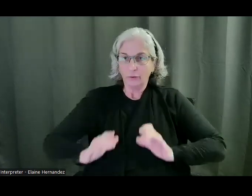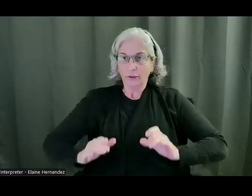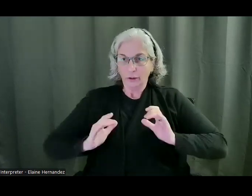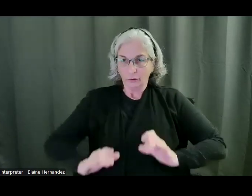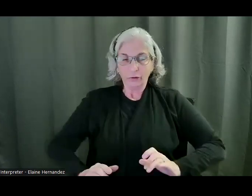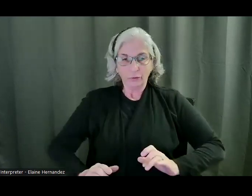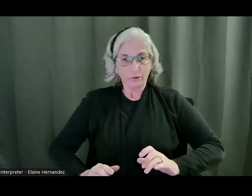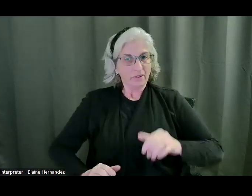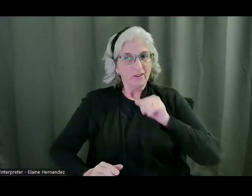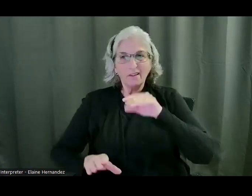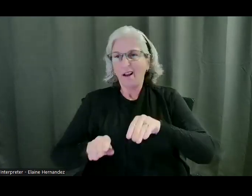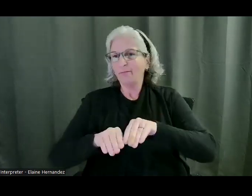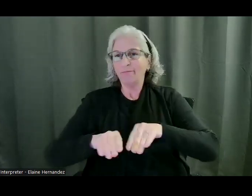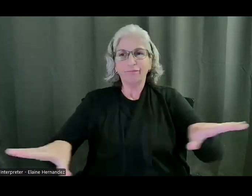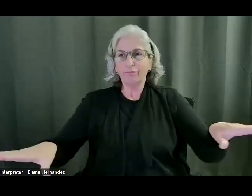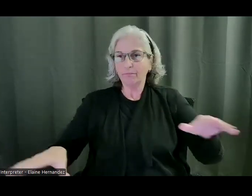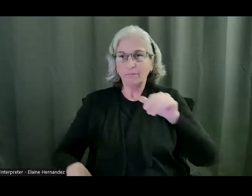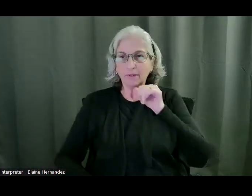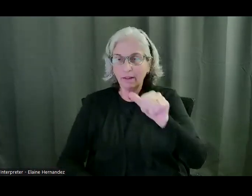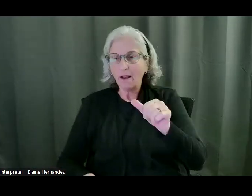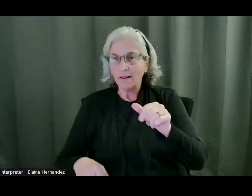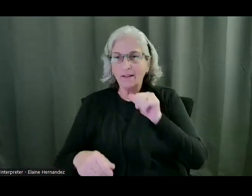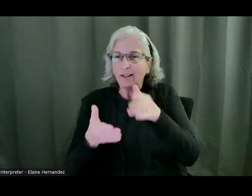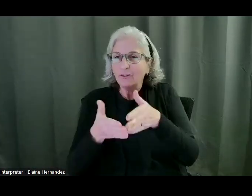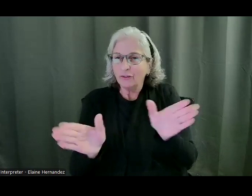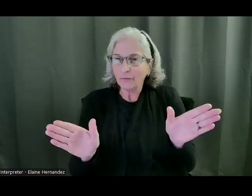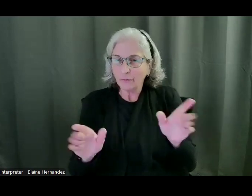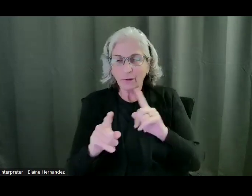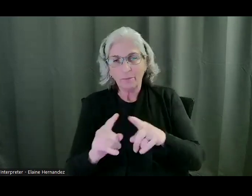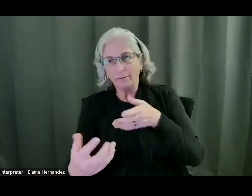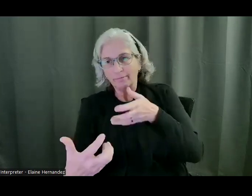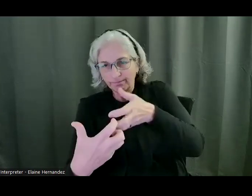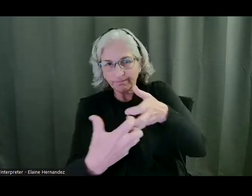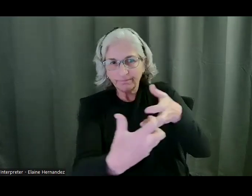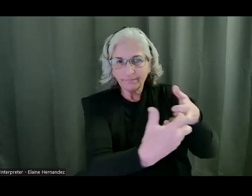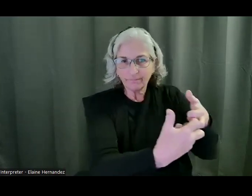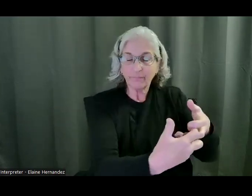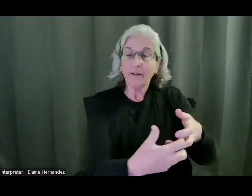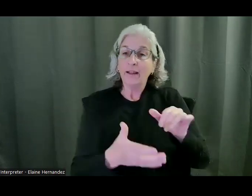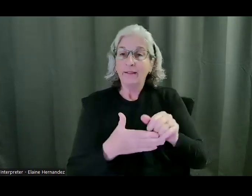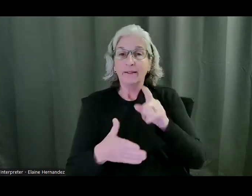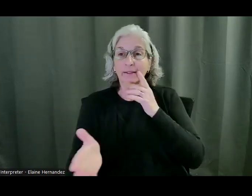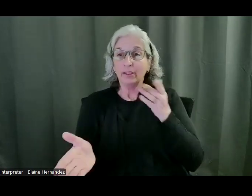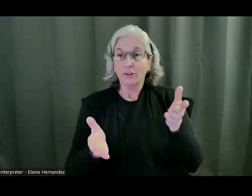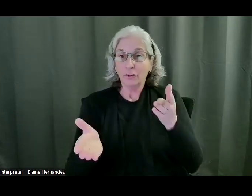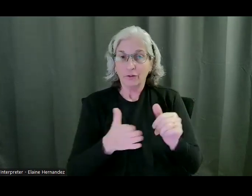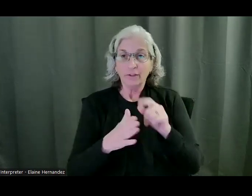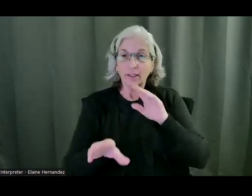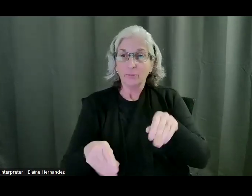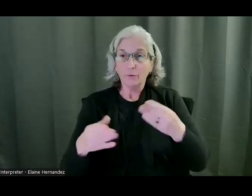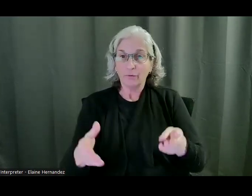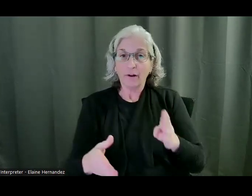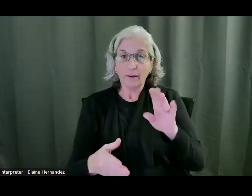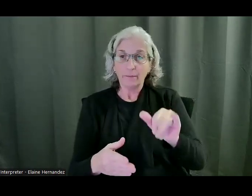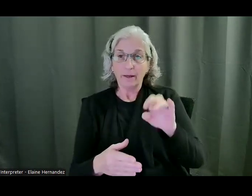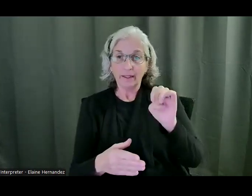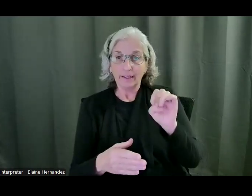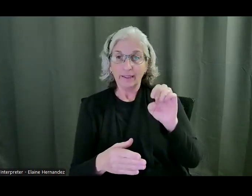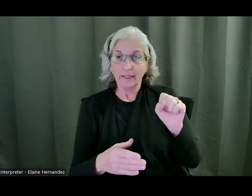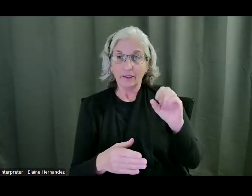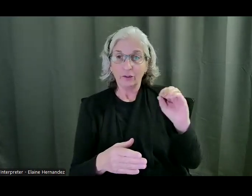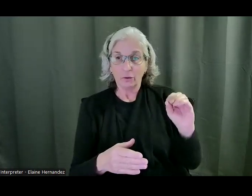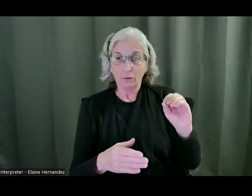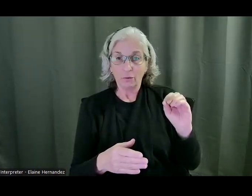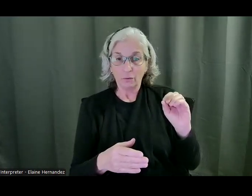have made is we've been more explicit at defining it as a service that's provided by our ESOs. And